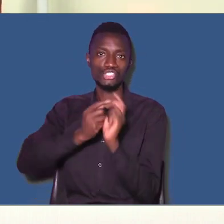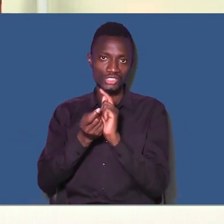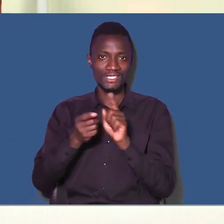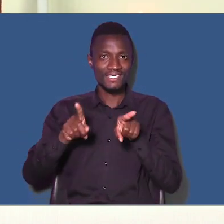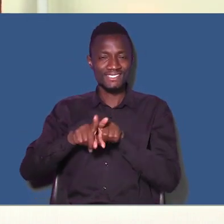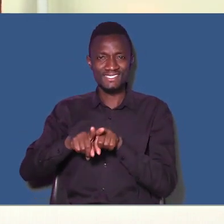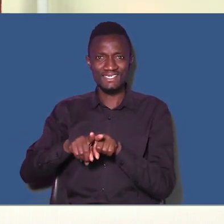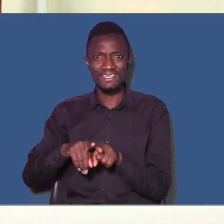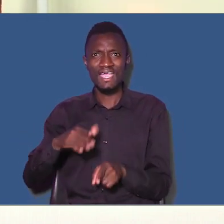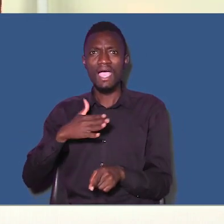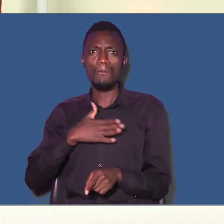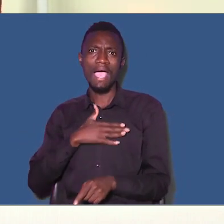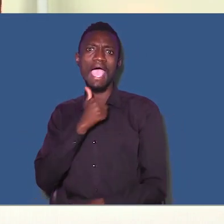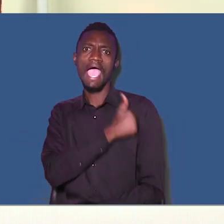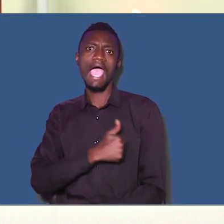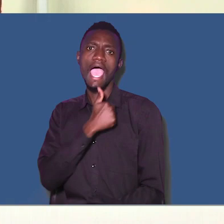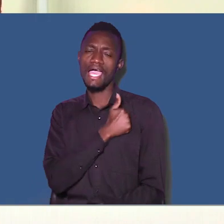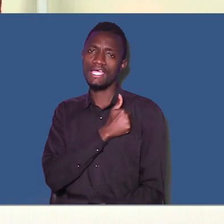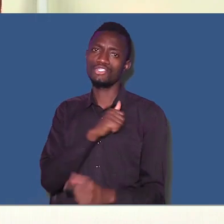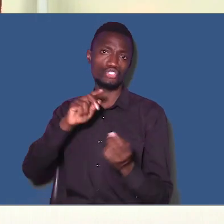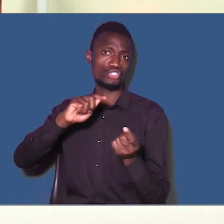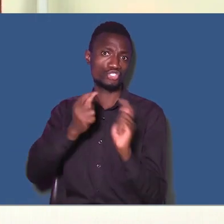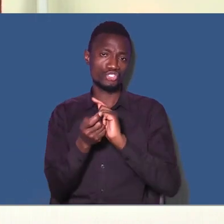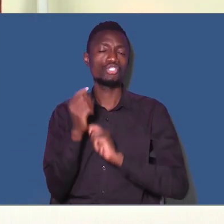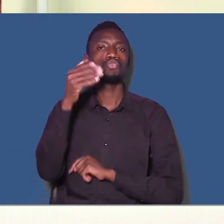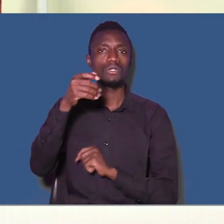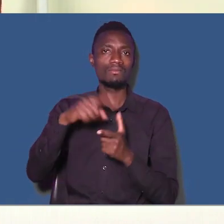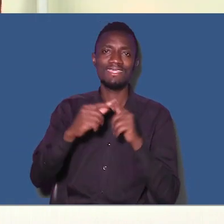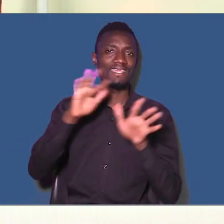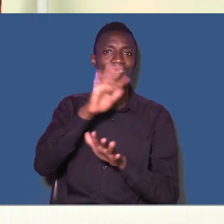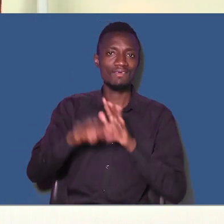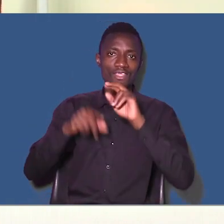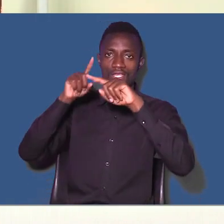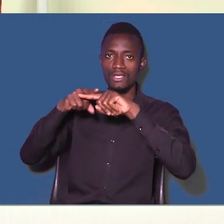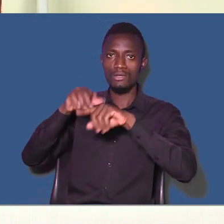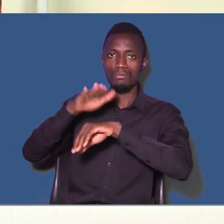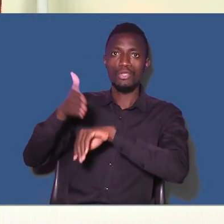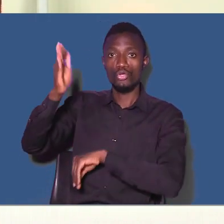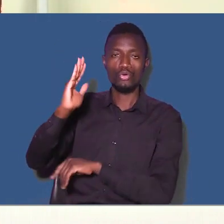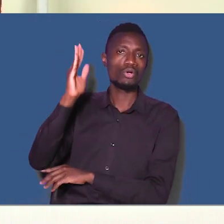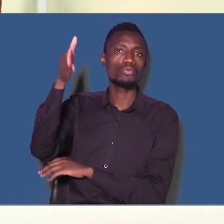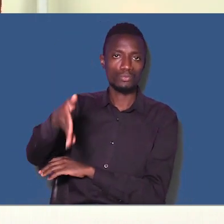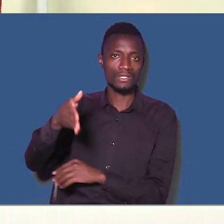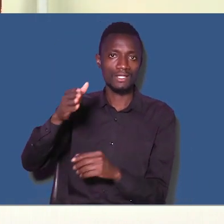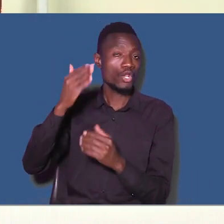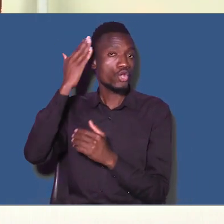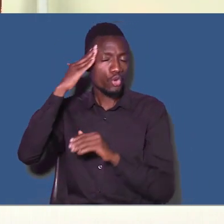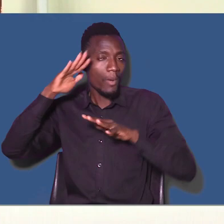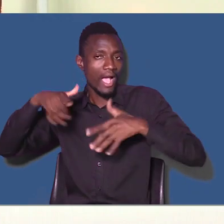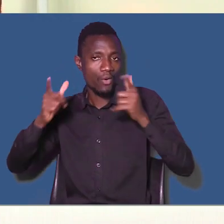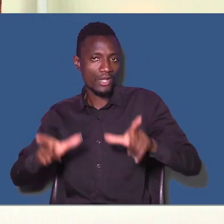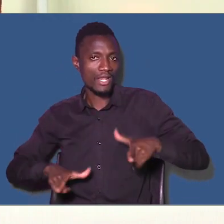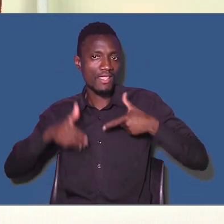his provision and the power to live for him and to live in